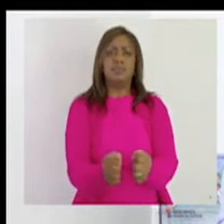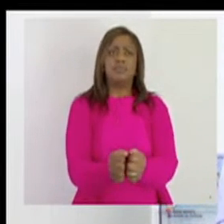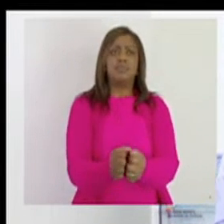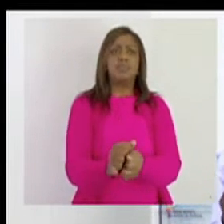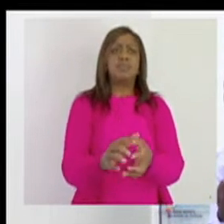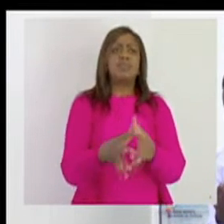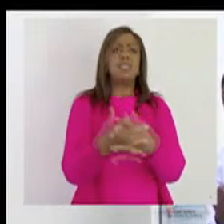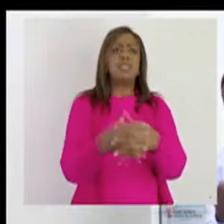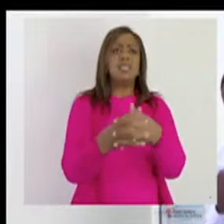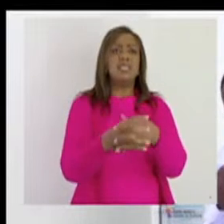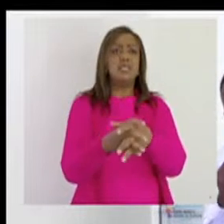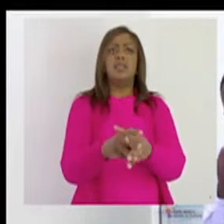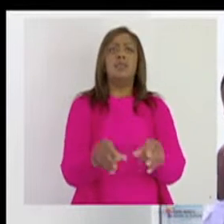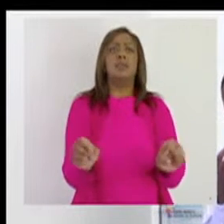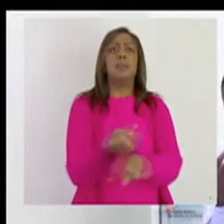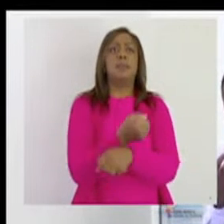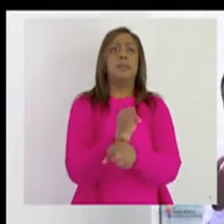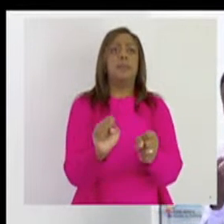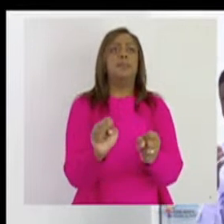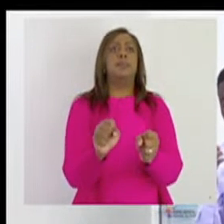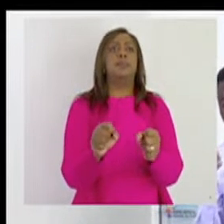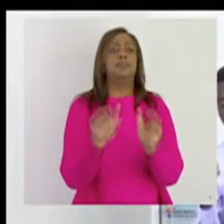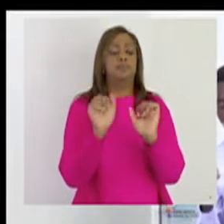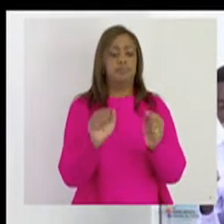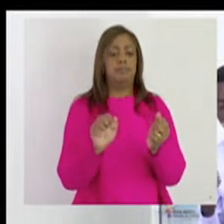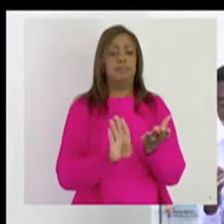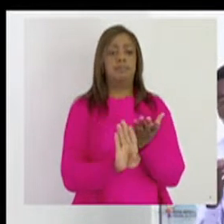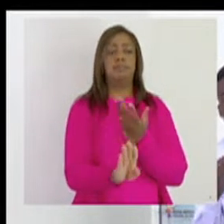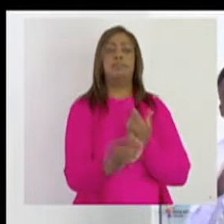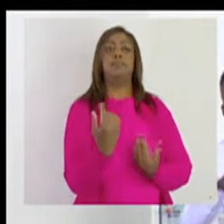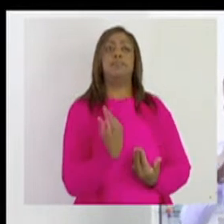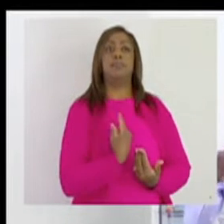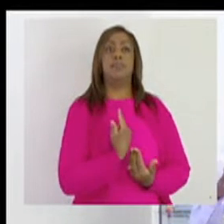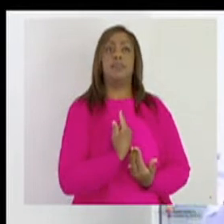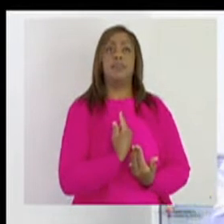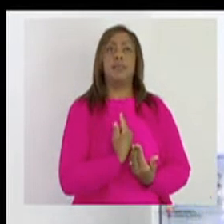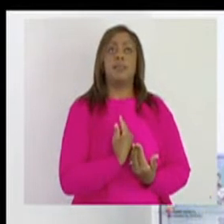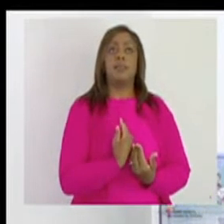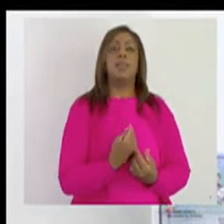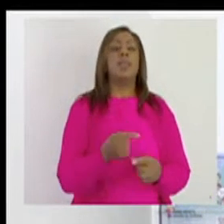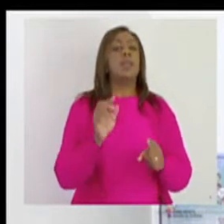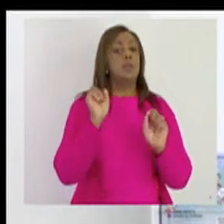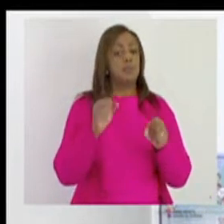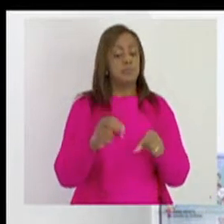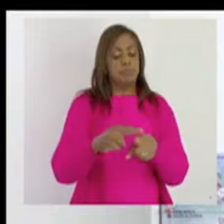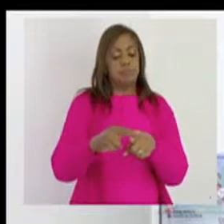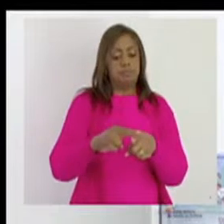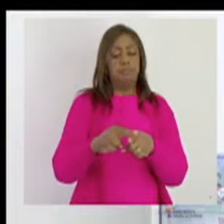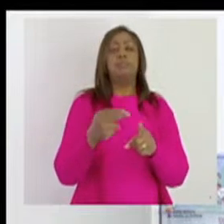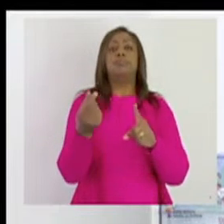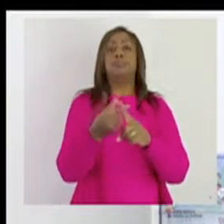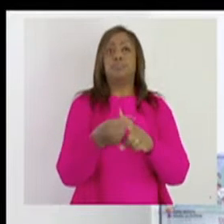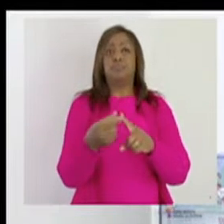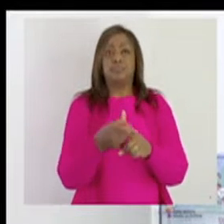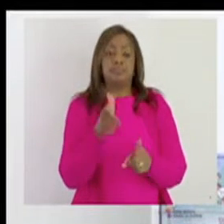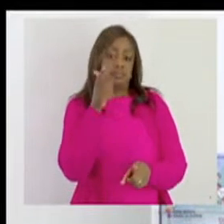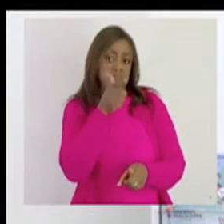that you can prevent the spreading of these diseases by using a condom whenever we are involved in